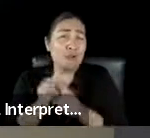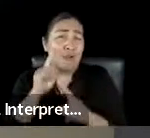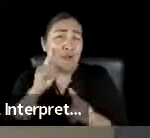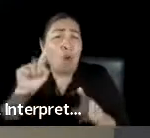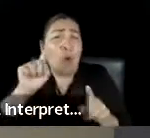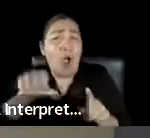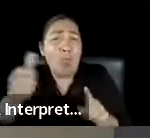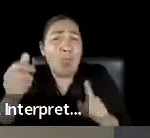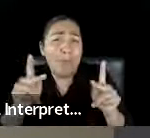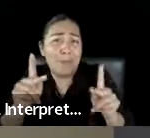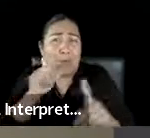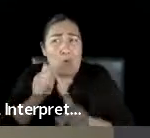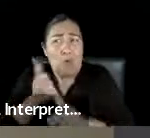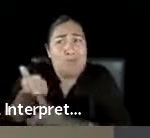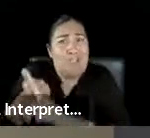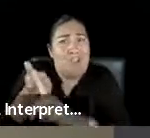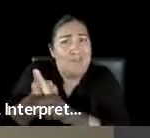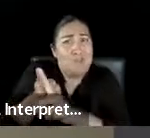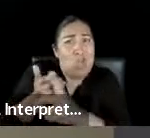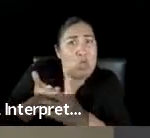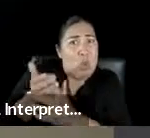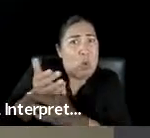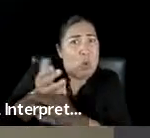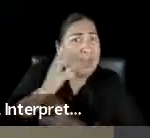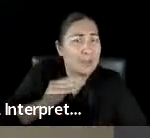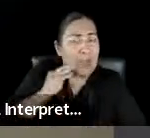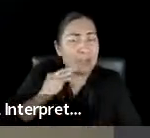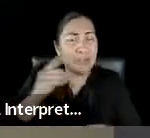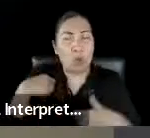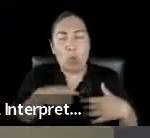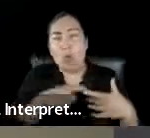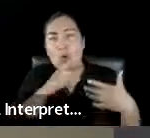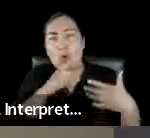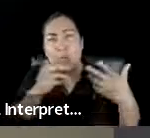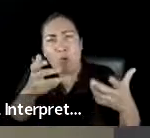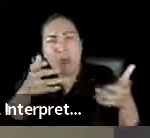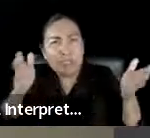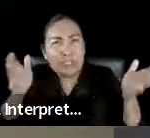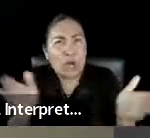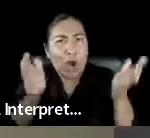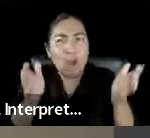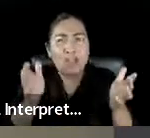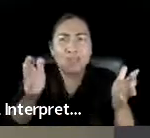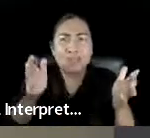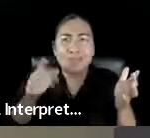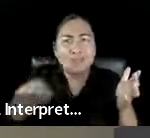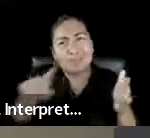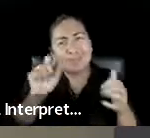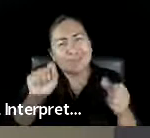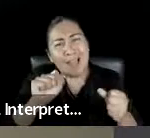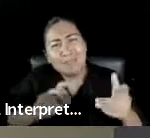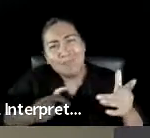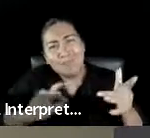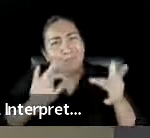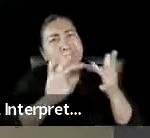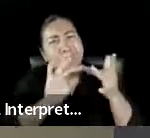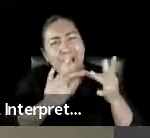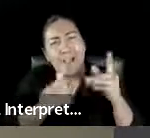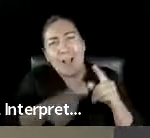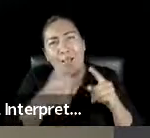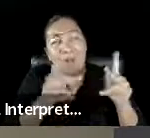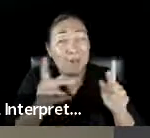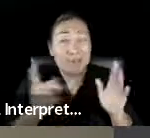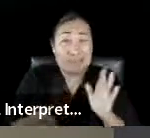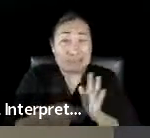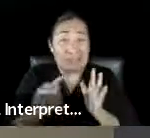experience. And we really wanted to encourage people to reach out for others because